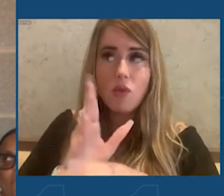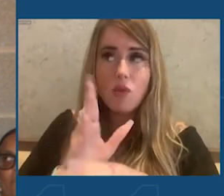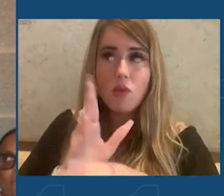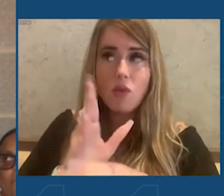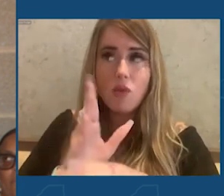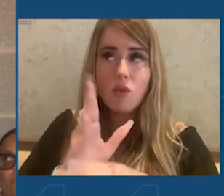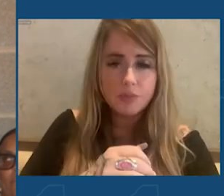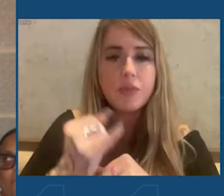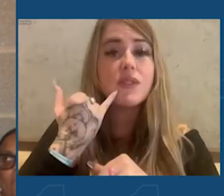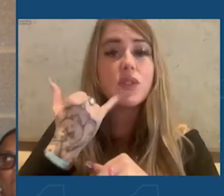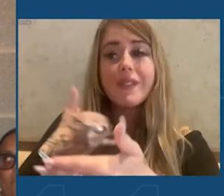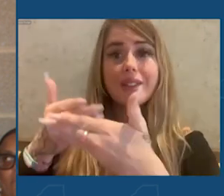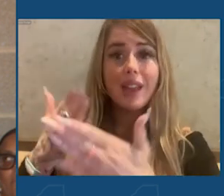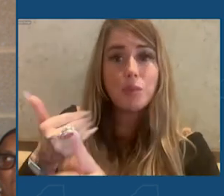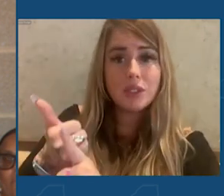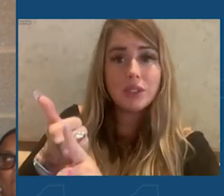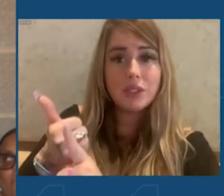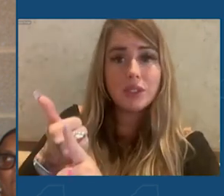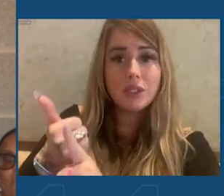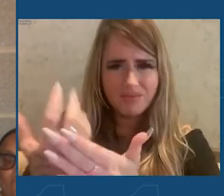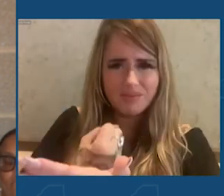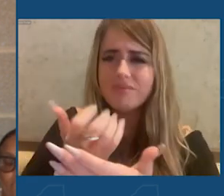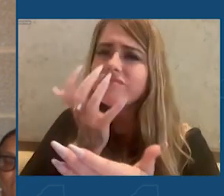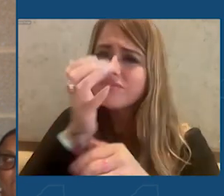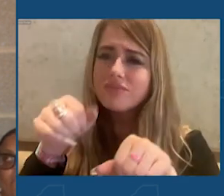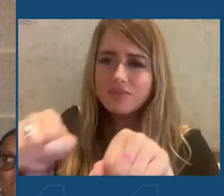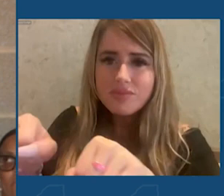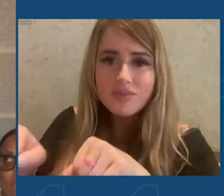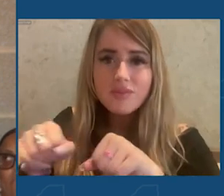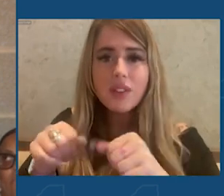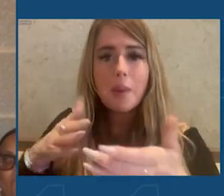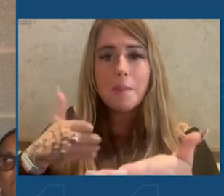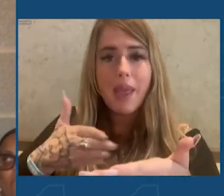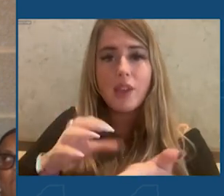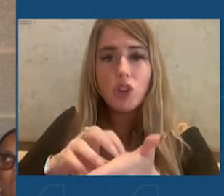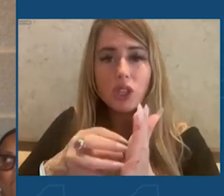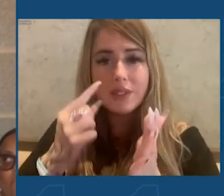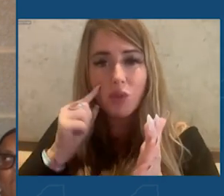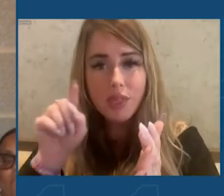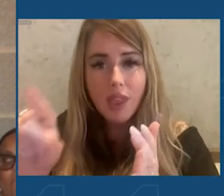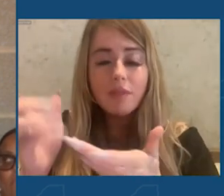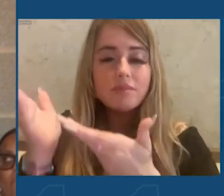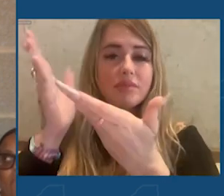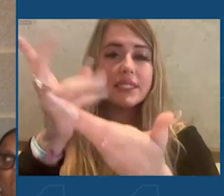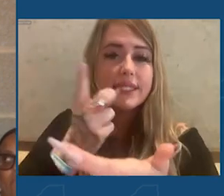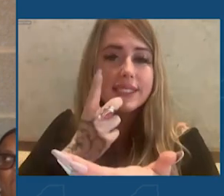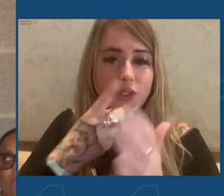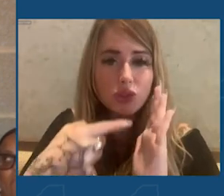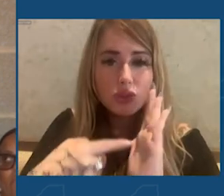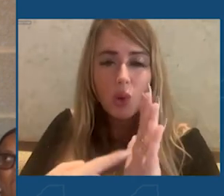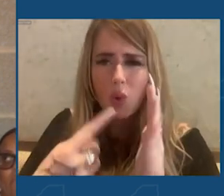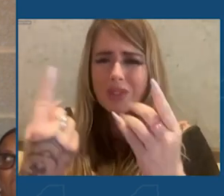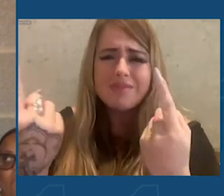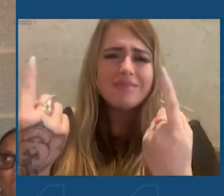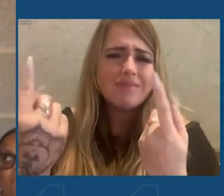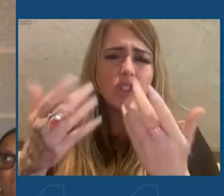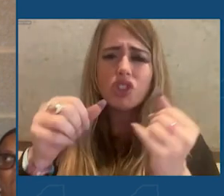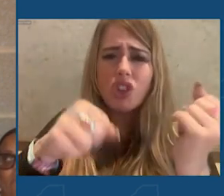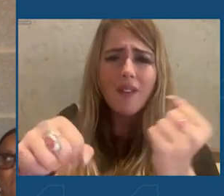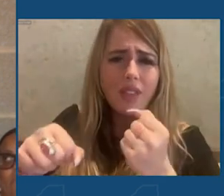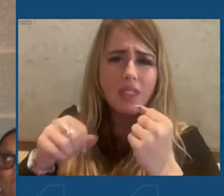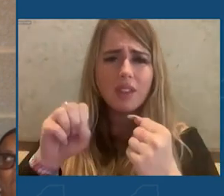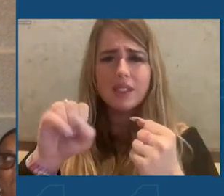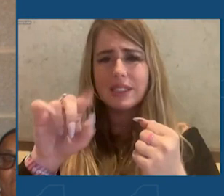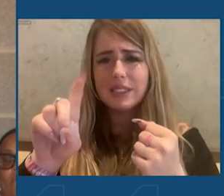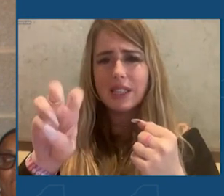who's a veteran, you can mow their lawn, bake them cookies, cook them a dinner, shovel their sidewalk, anything like that. Say a prayer